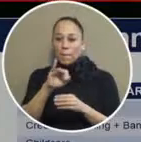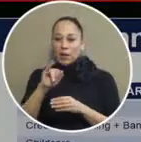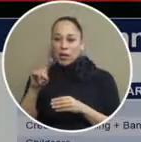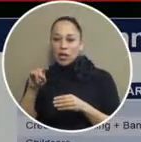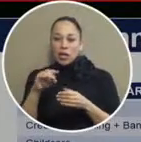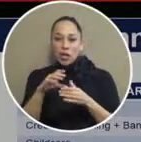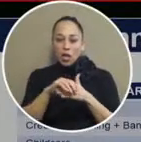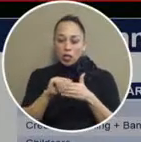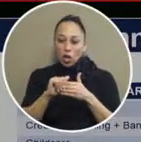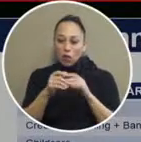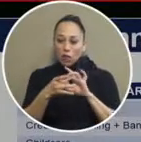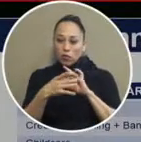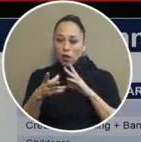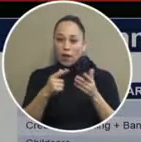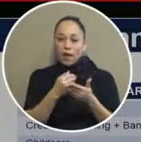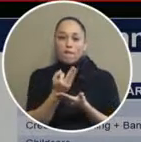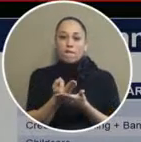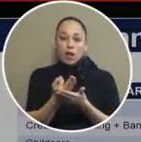funds of the